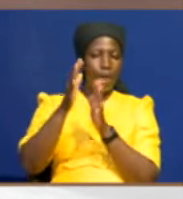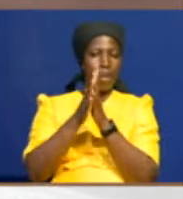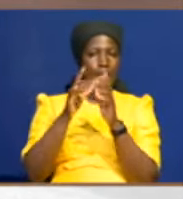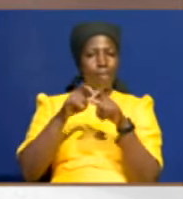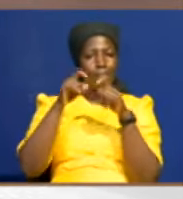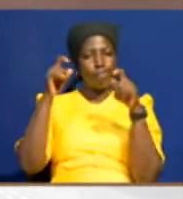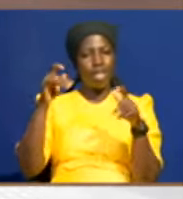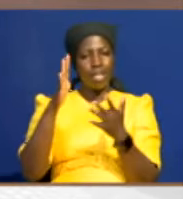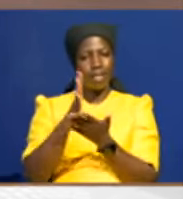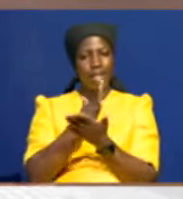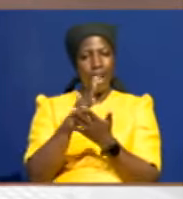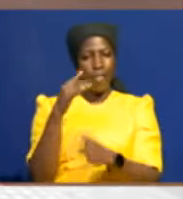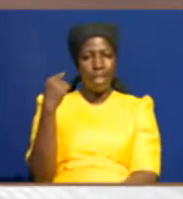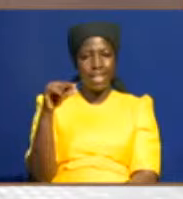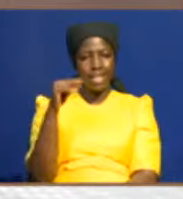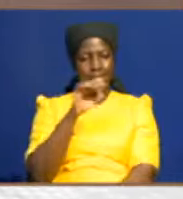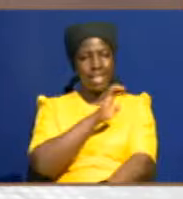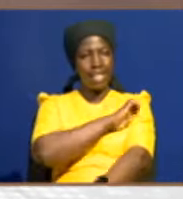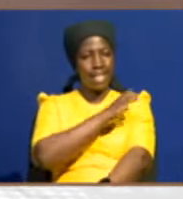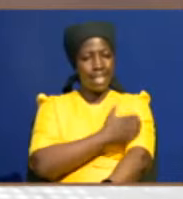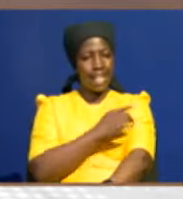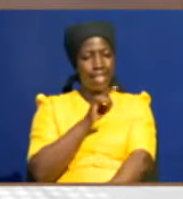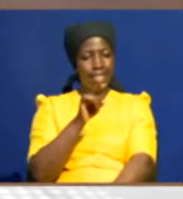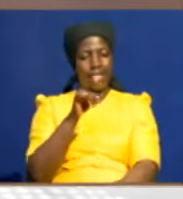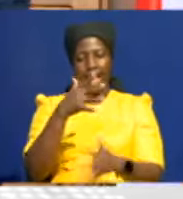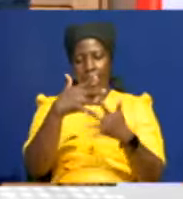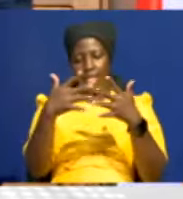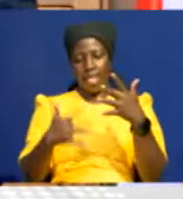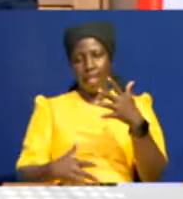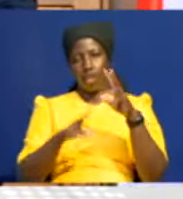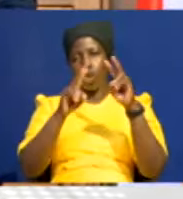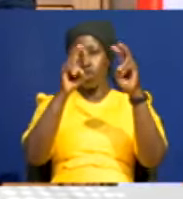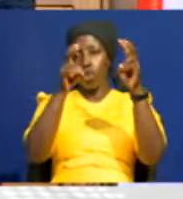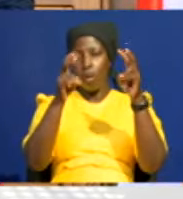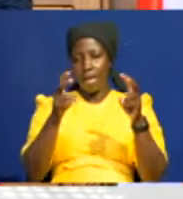renewable energy. These were the topics that we discussed with Mr. President.